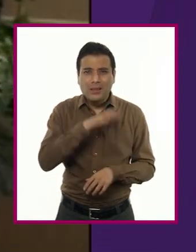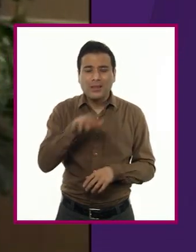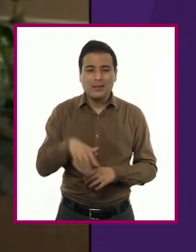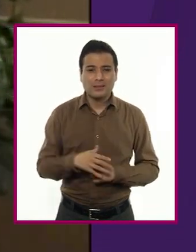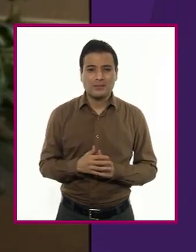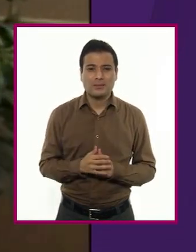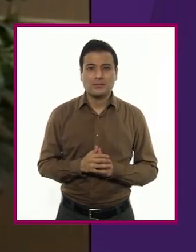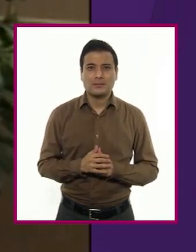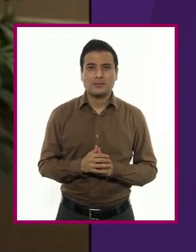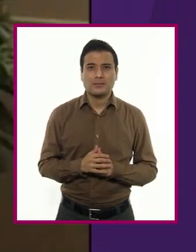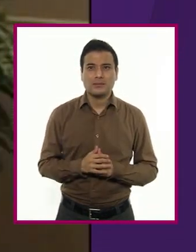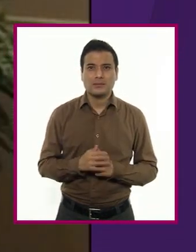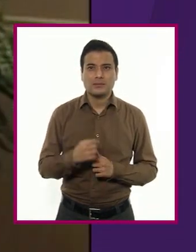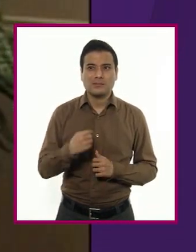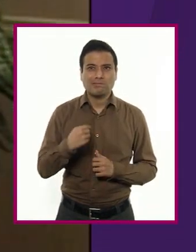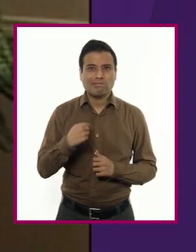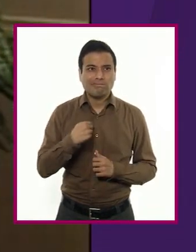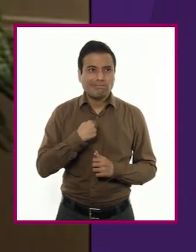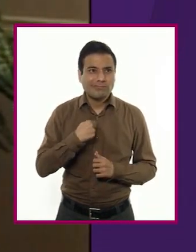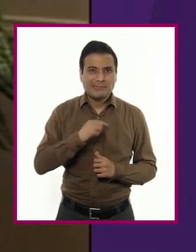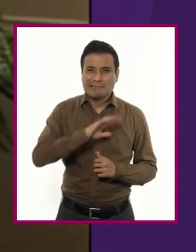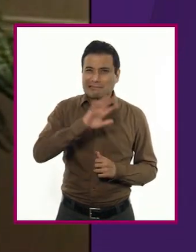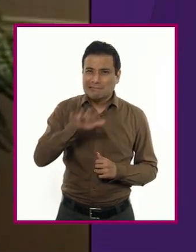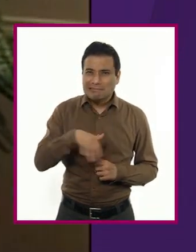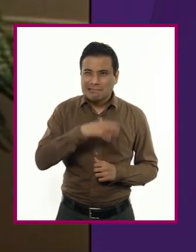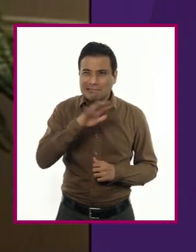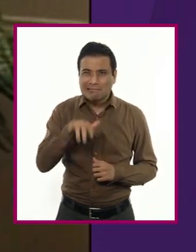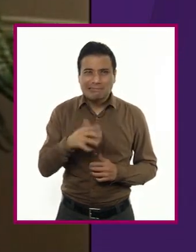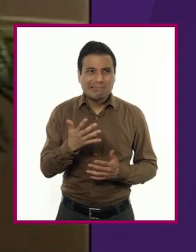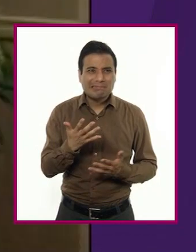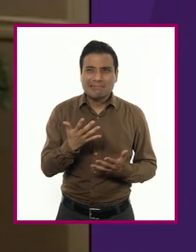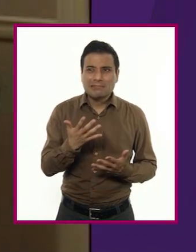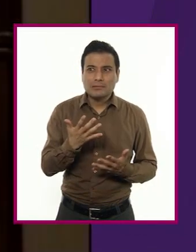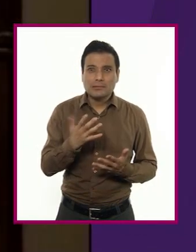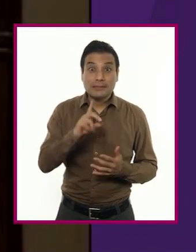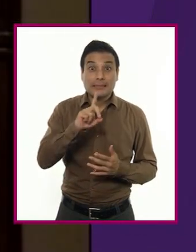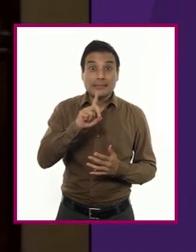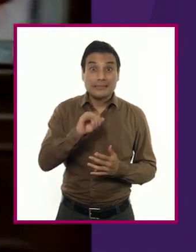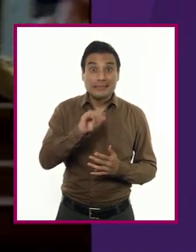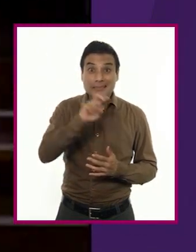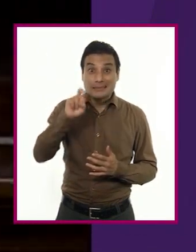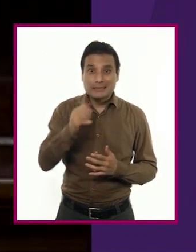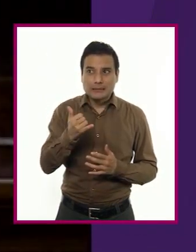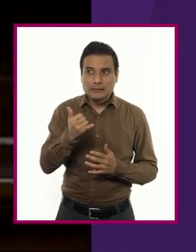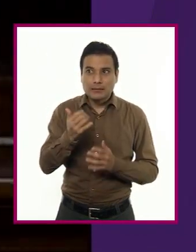I have to find it. This is coming soon.